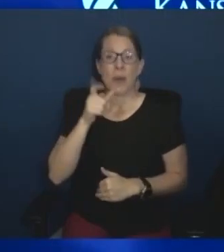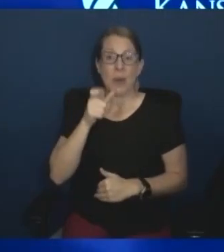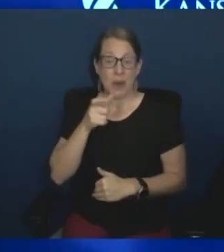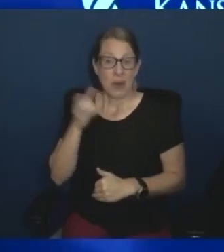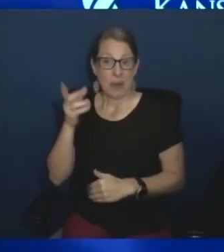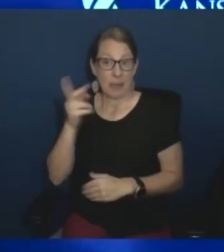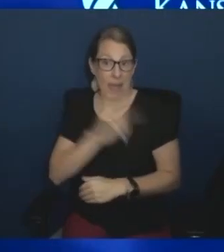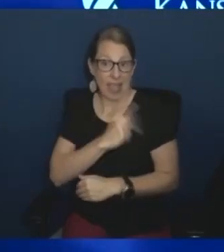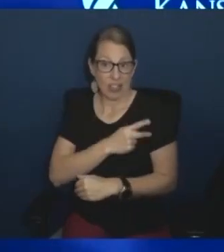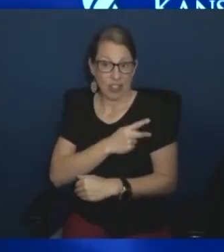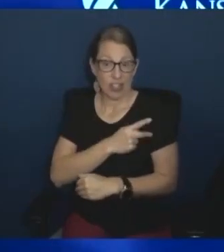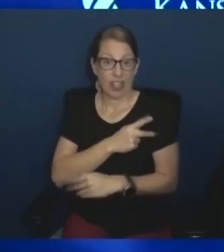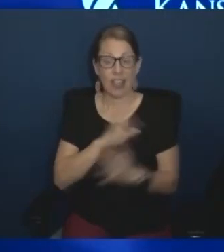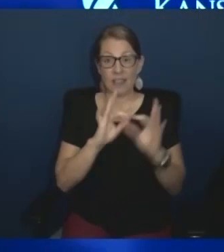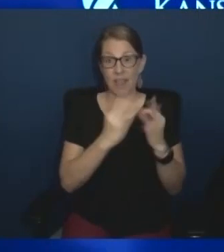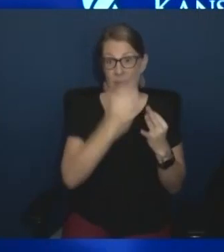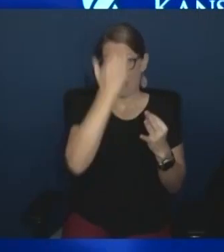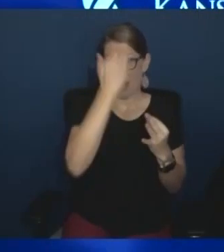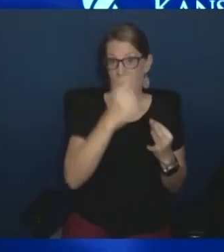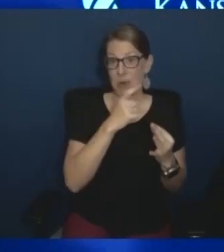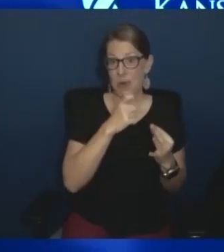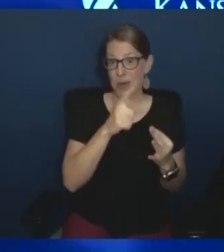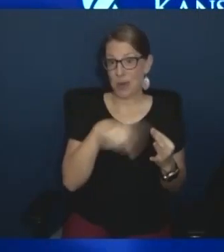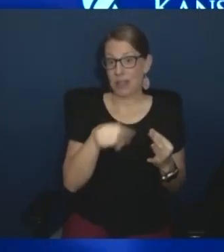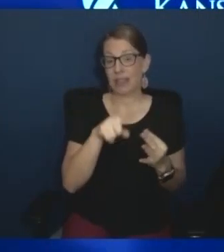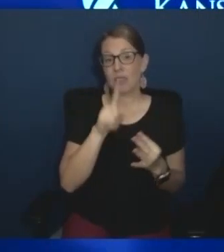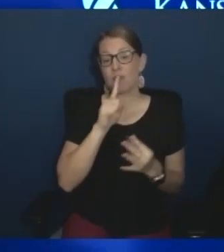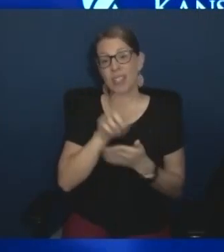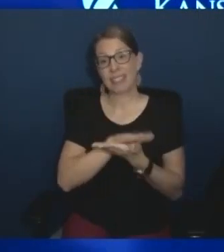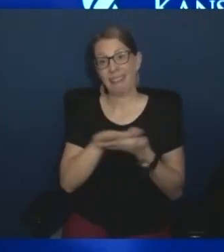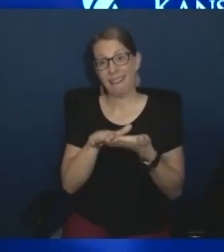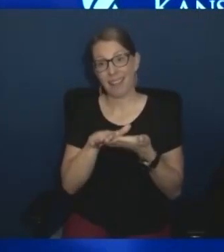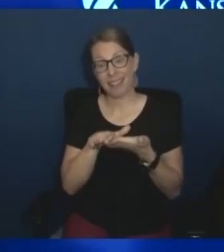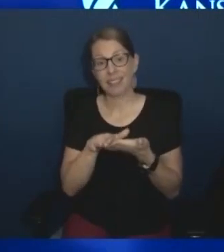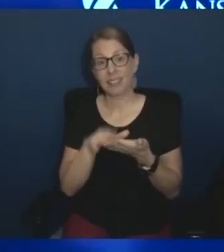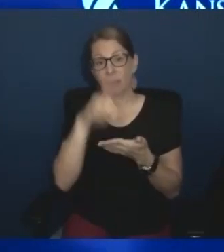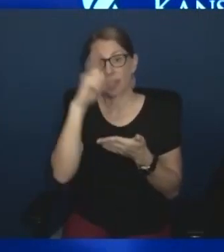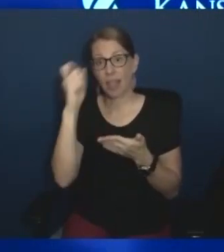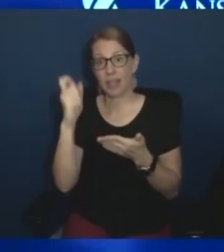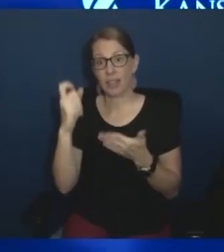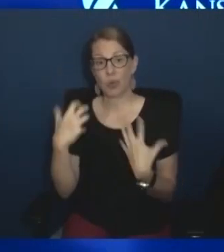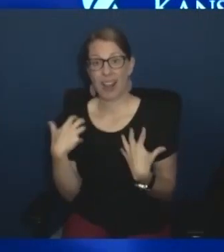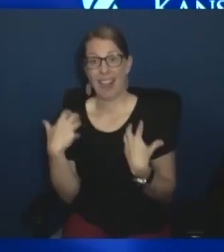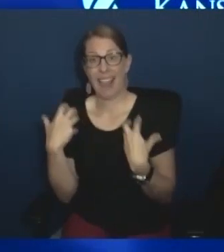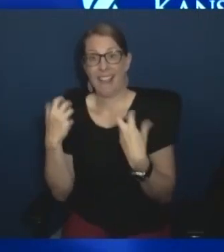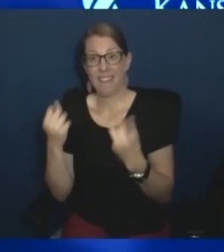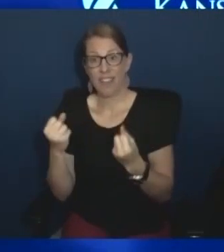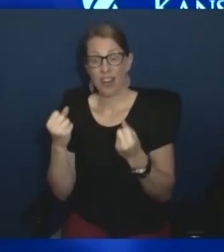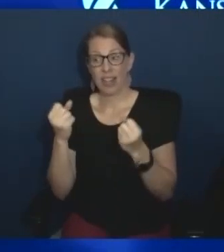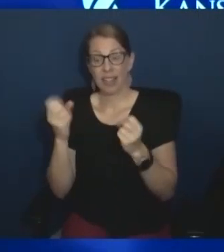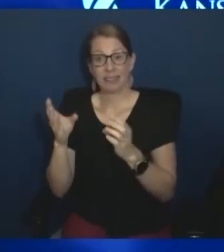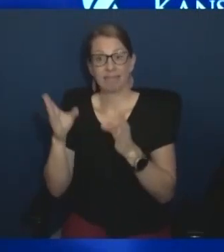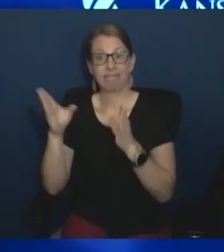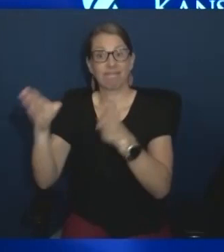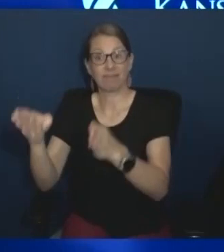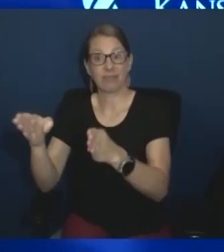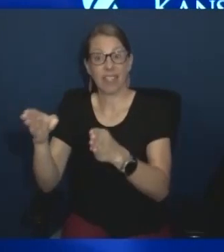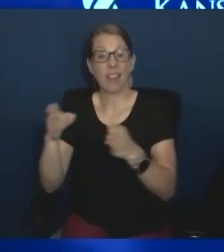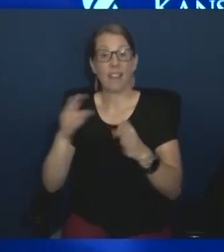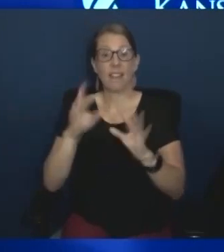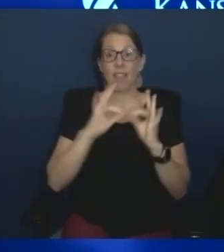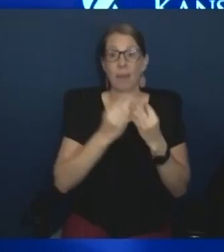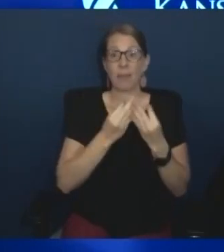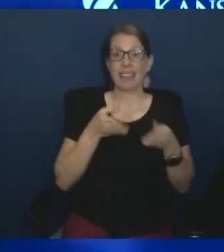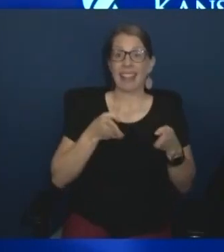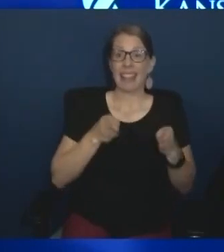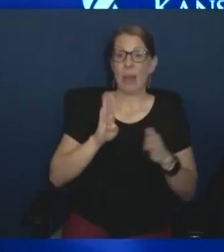is nice because, once as they get to that recovery point, the family is allowed to come back into the room and really help